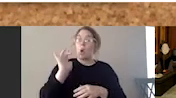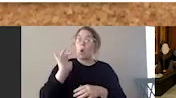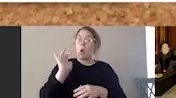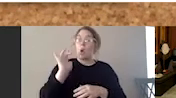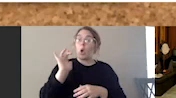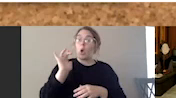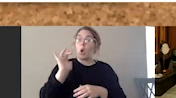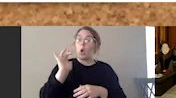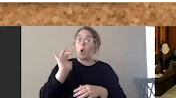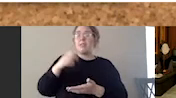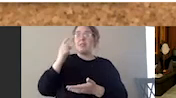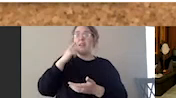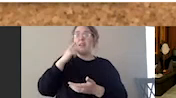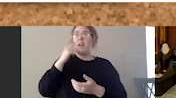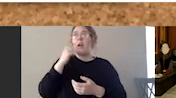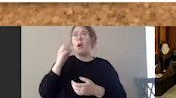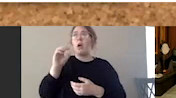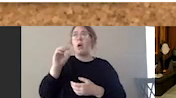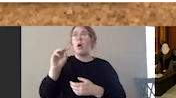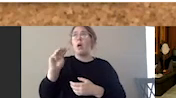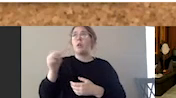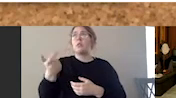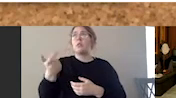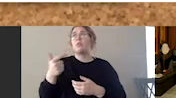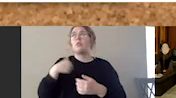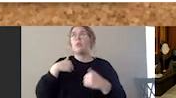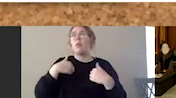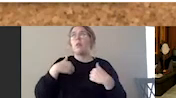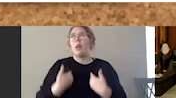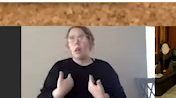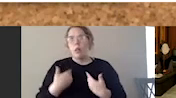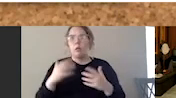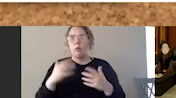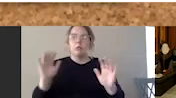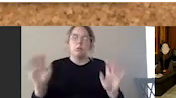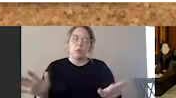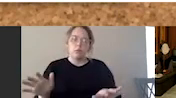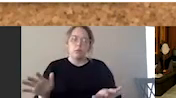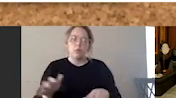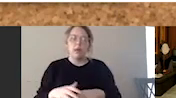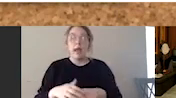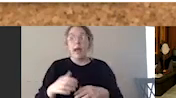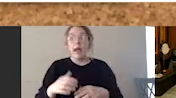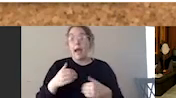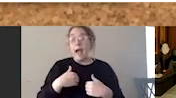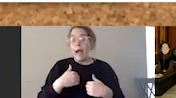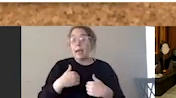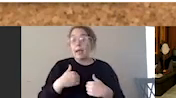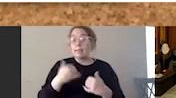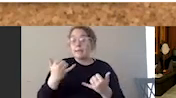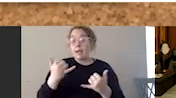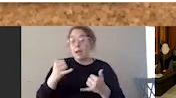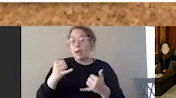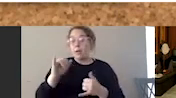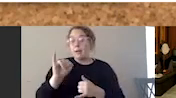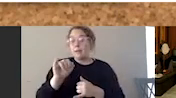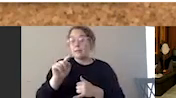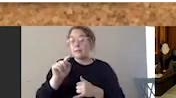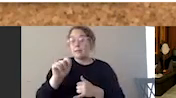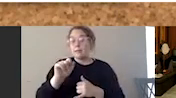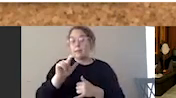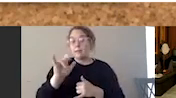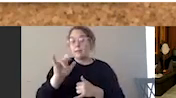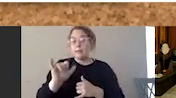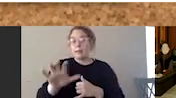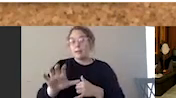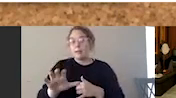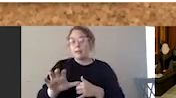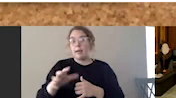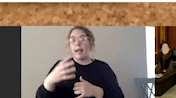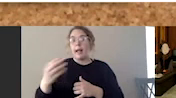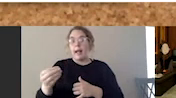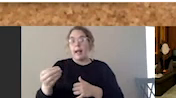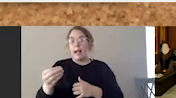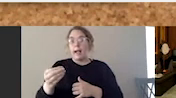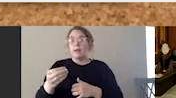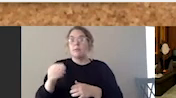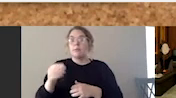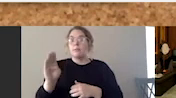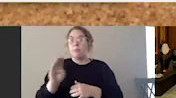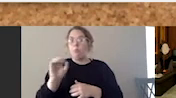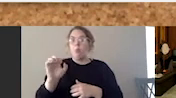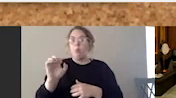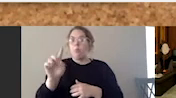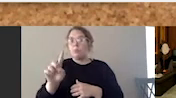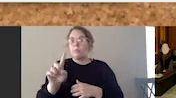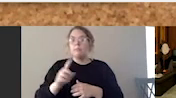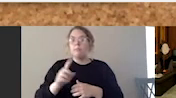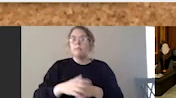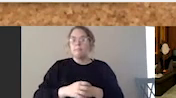tired. Stood, has an italic slant and has the bold, and oh my God, I'm tired is underlined. So you